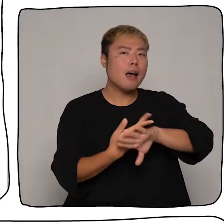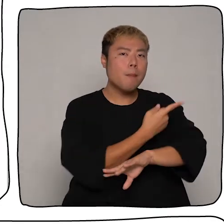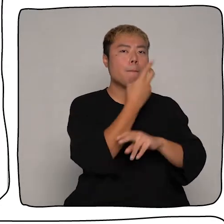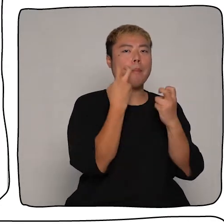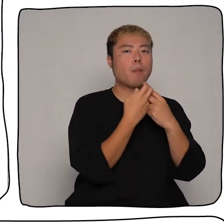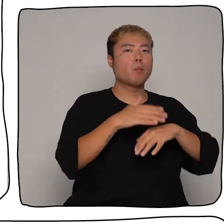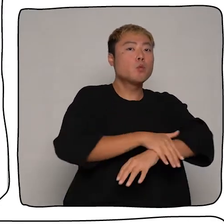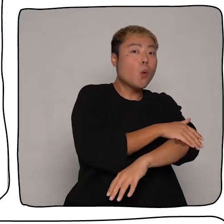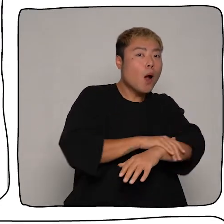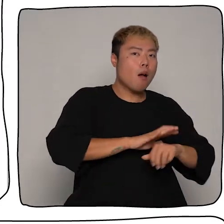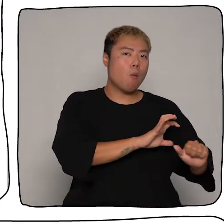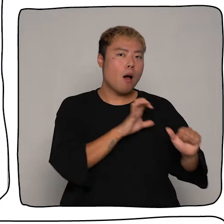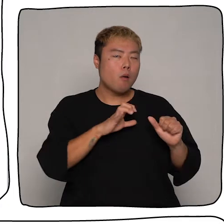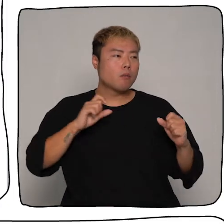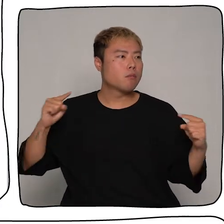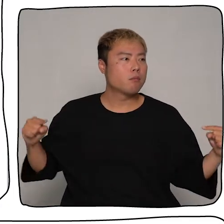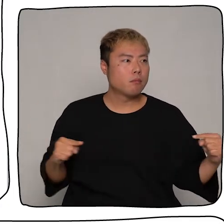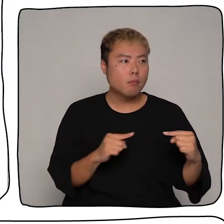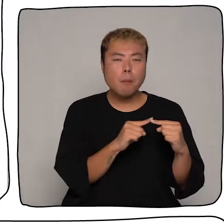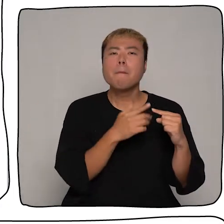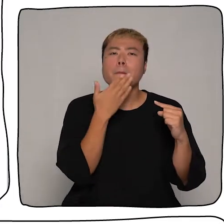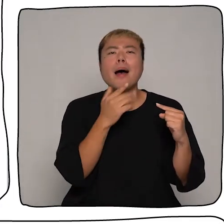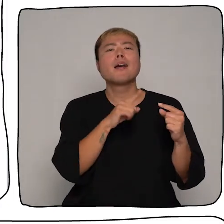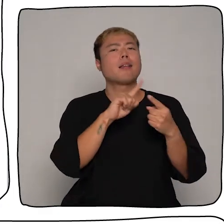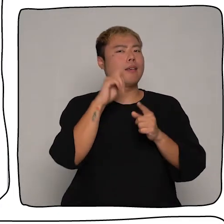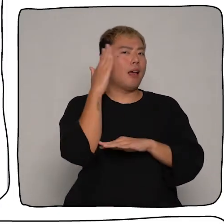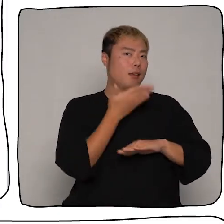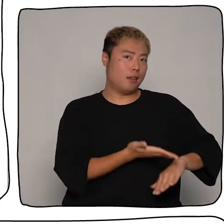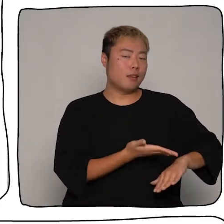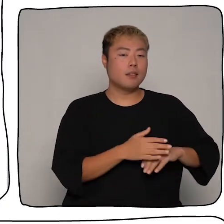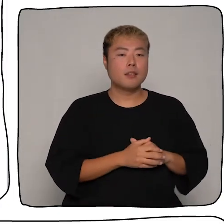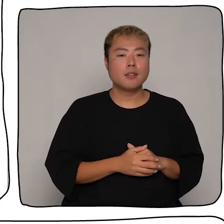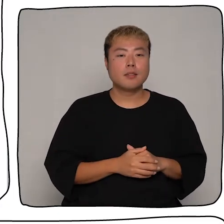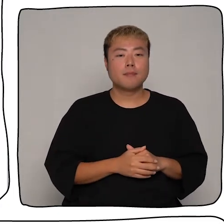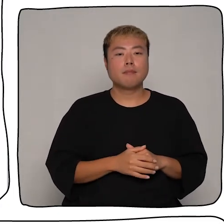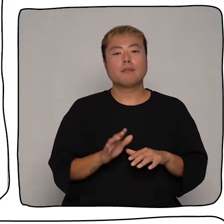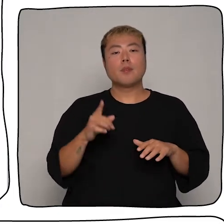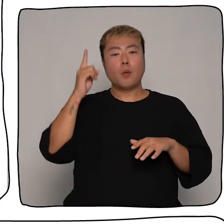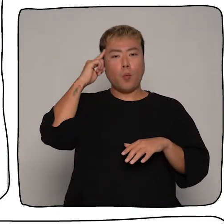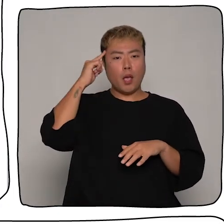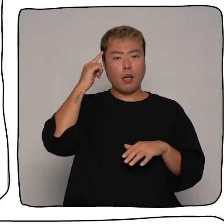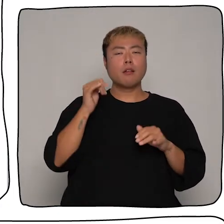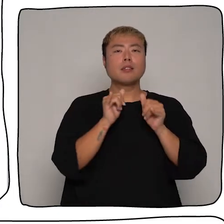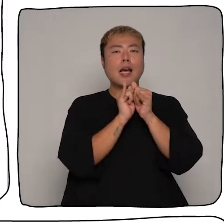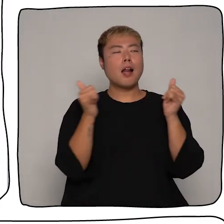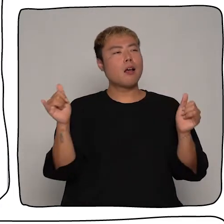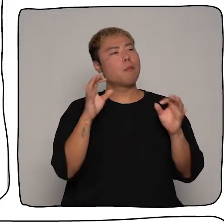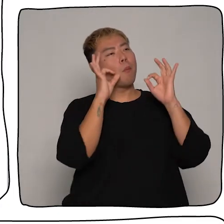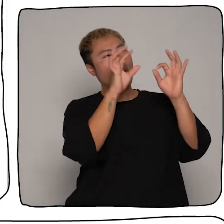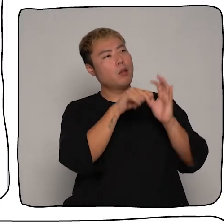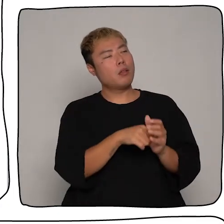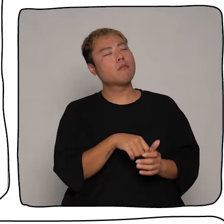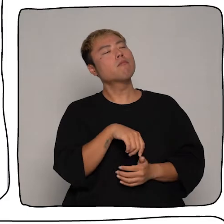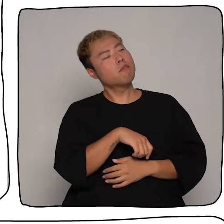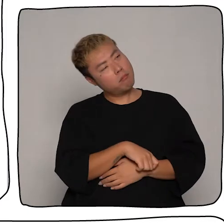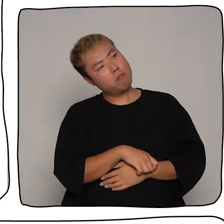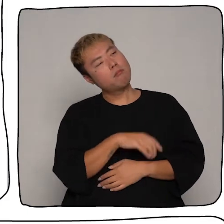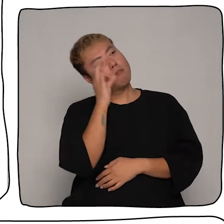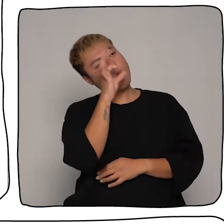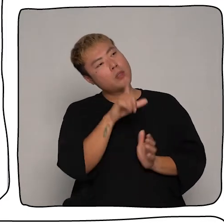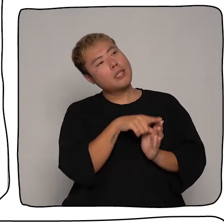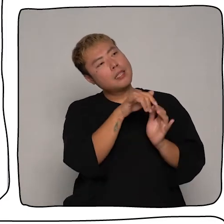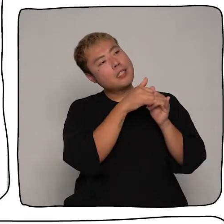other visually. First examples sometimes are made by how one looks.